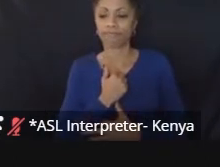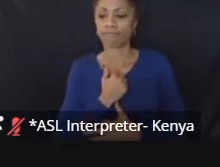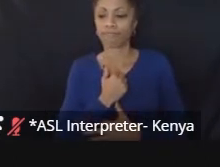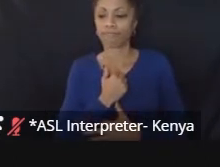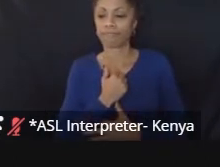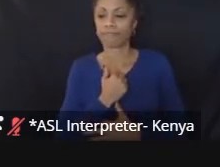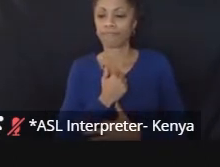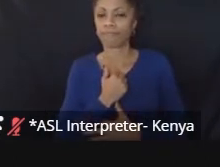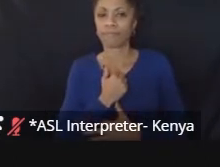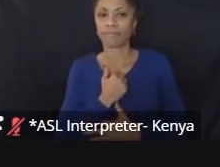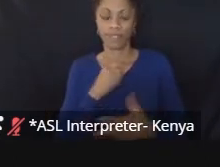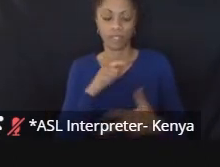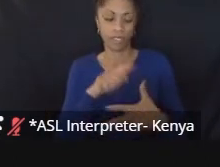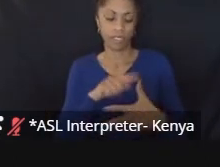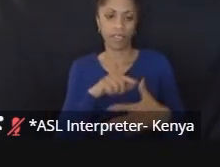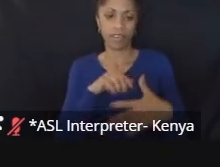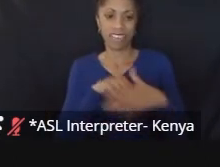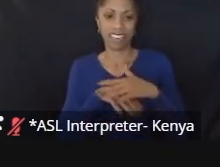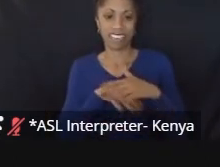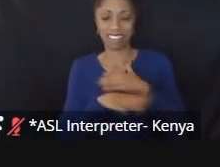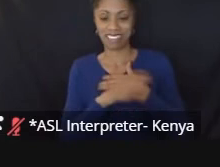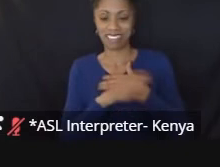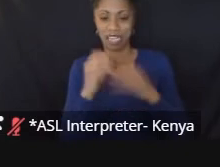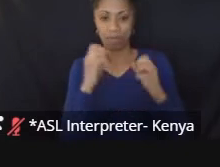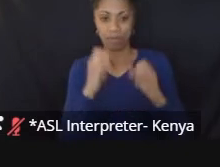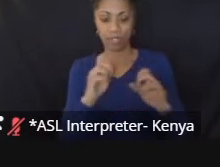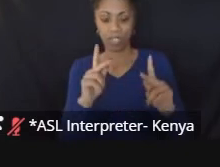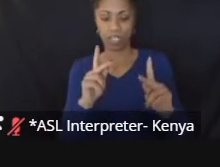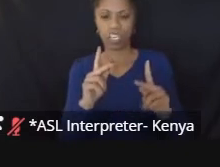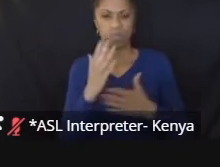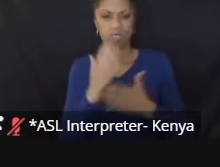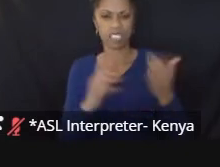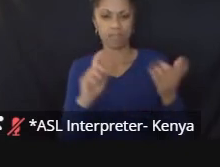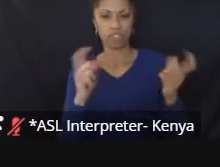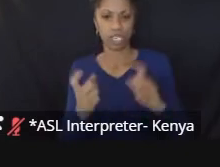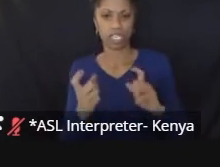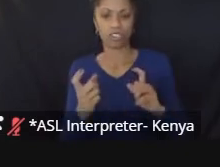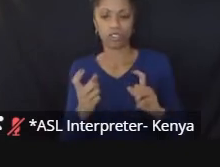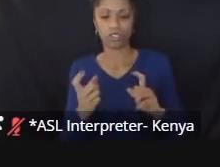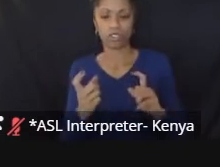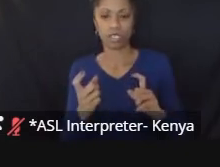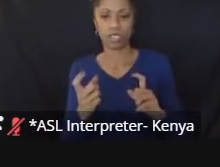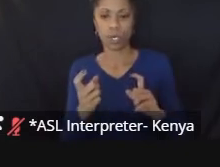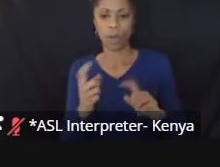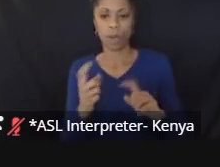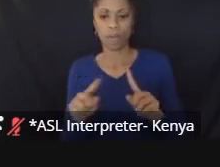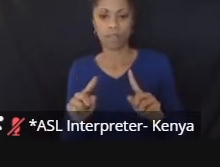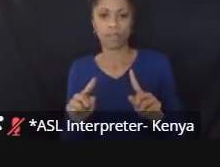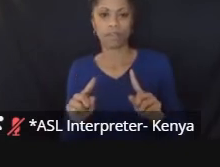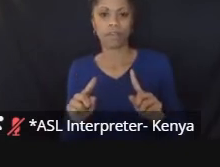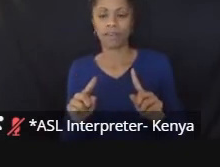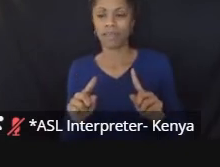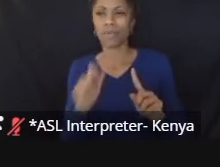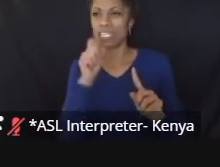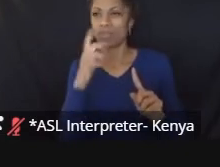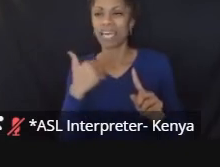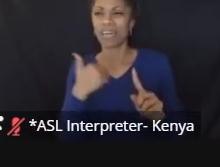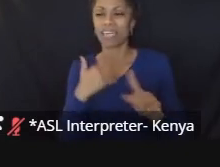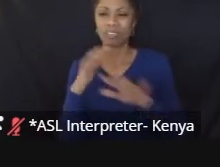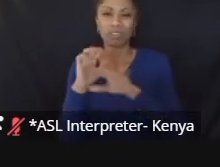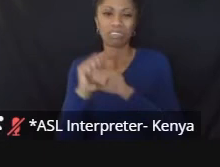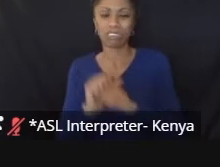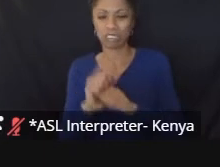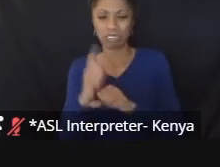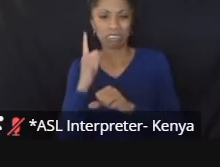got access and opportunity. There was some change reflected there to move away from that traditional sounding test score